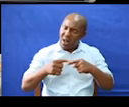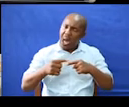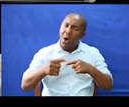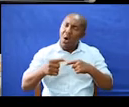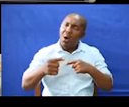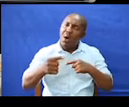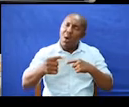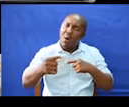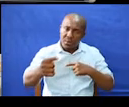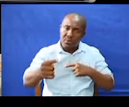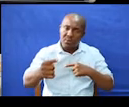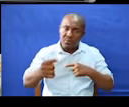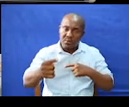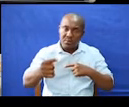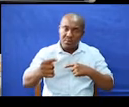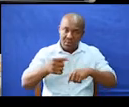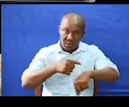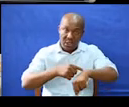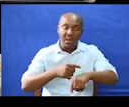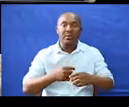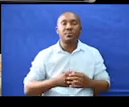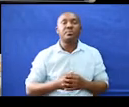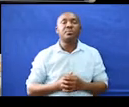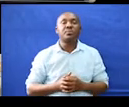duration of time.